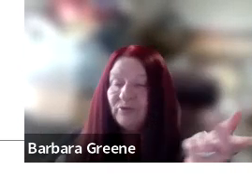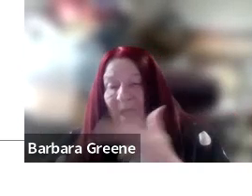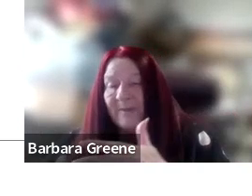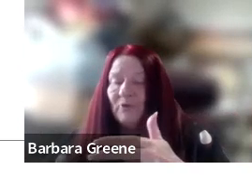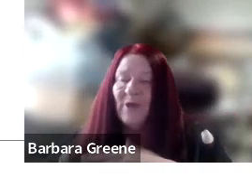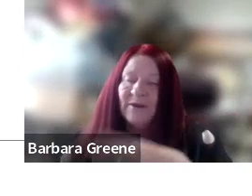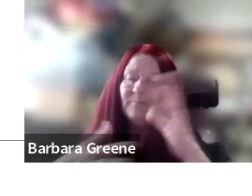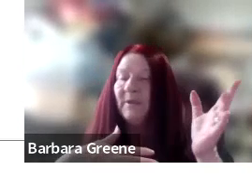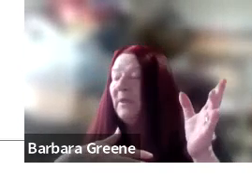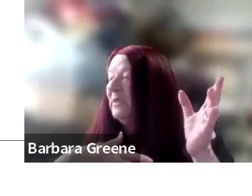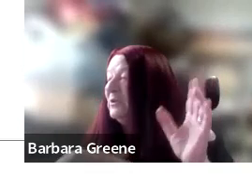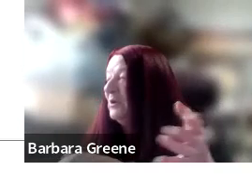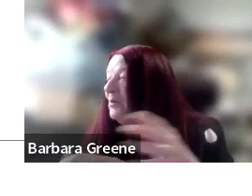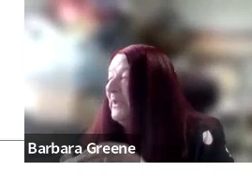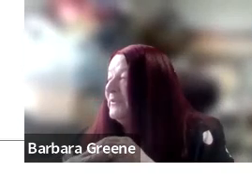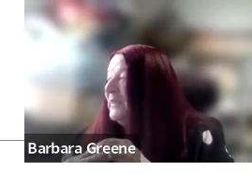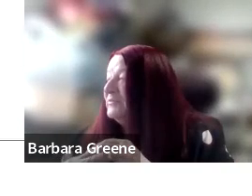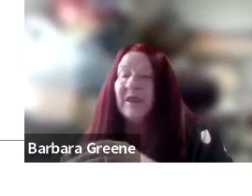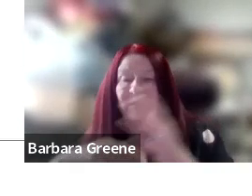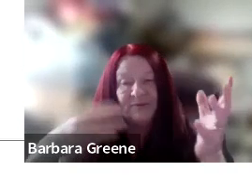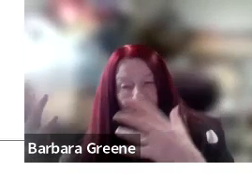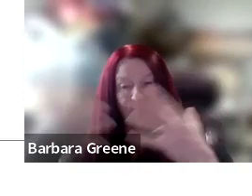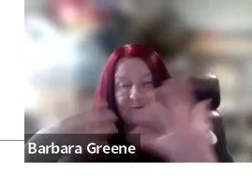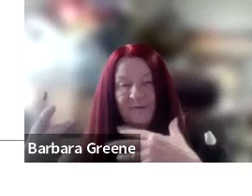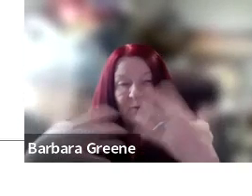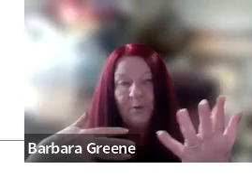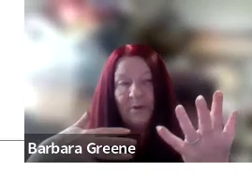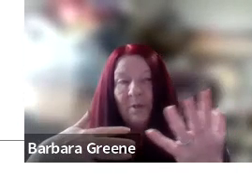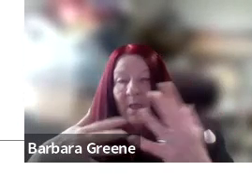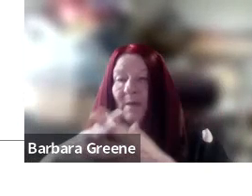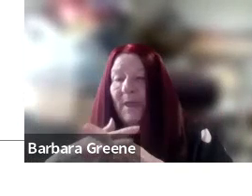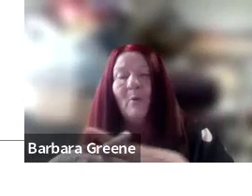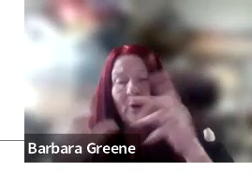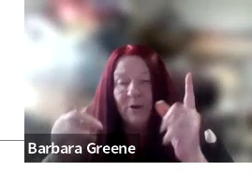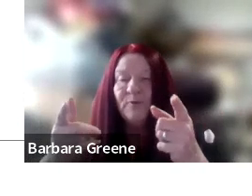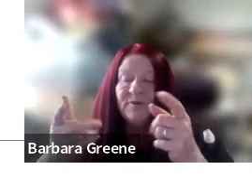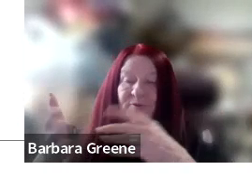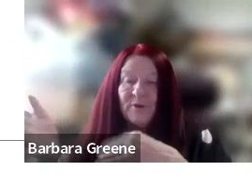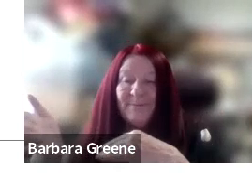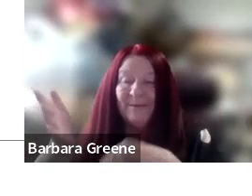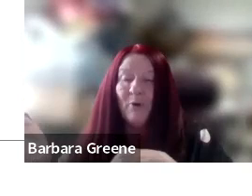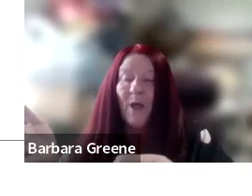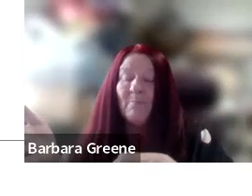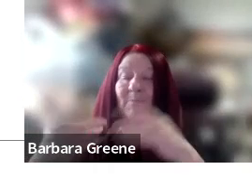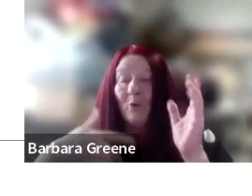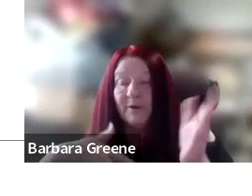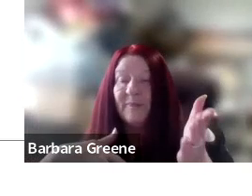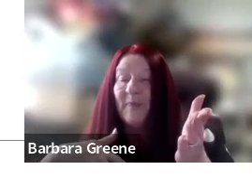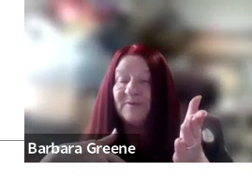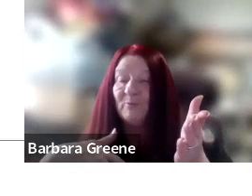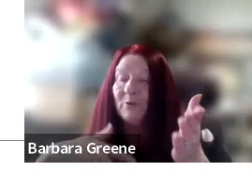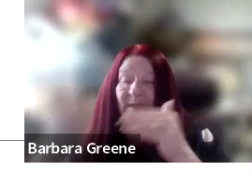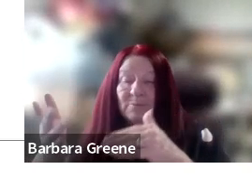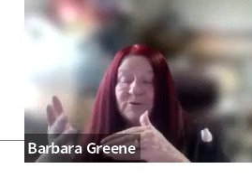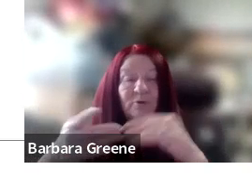which took time, which kind of, made delayed services, if you will. But we knew this was going to be a problem. And one of the